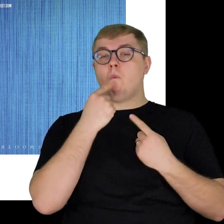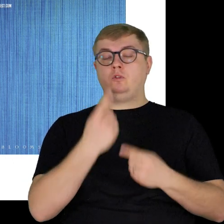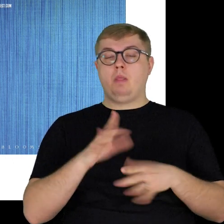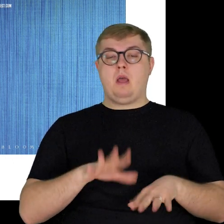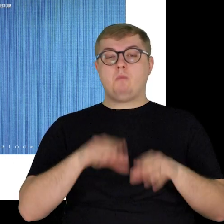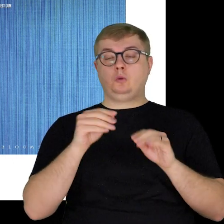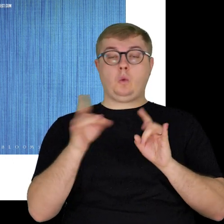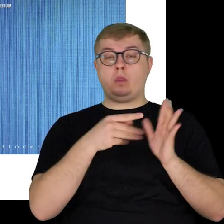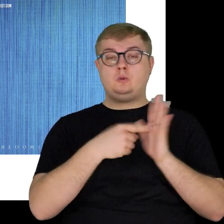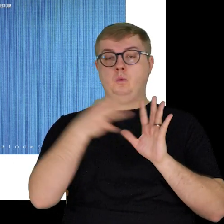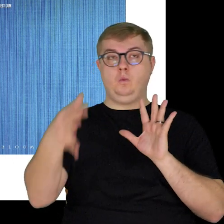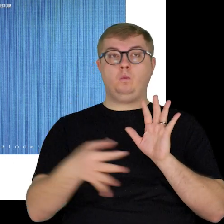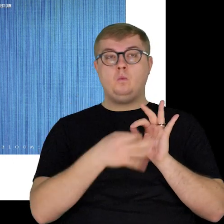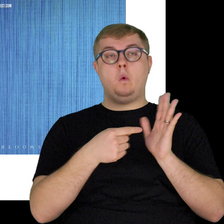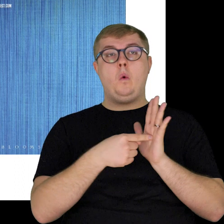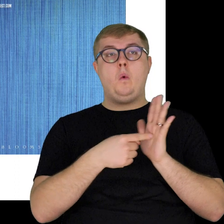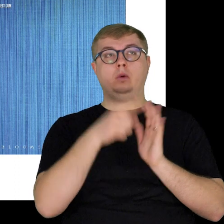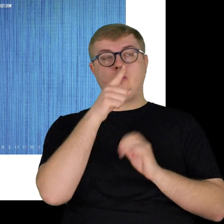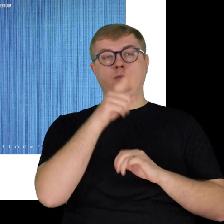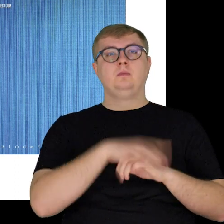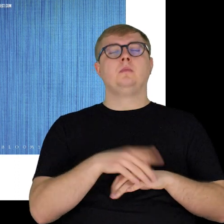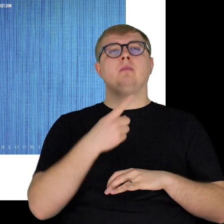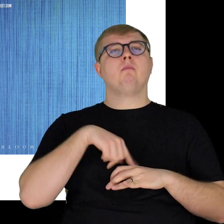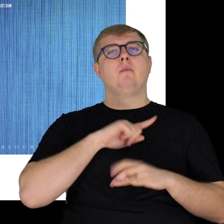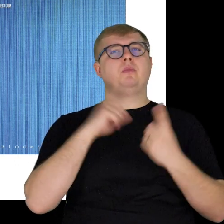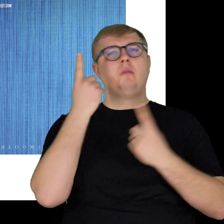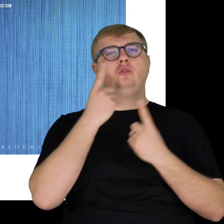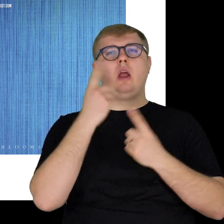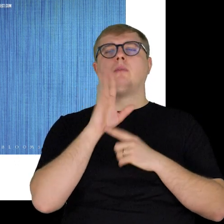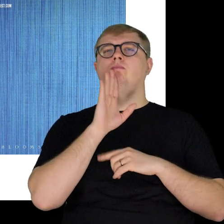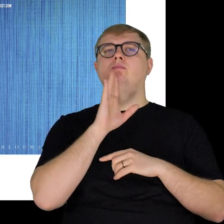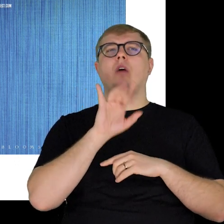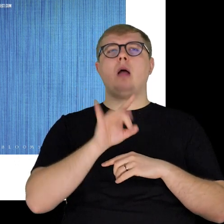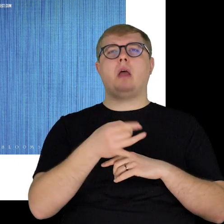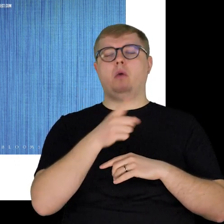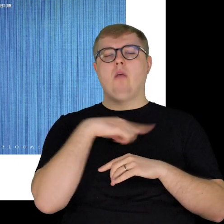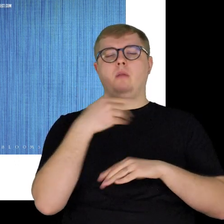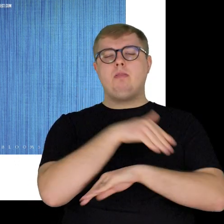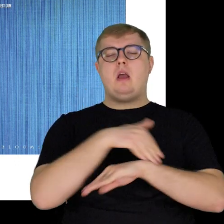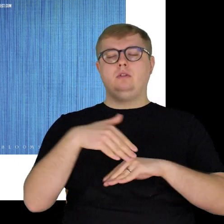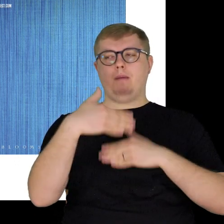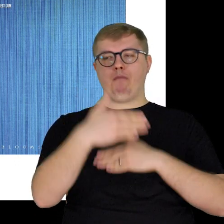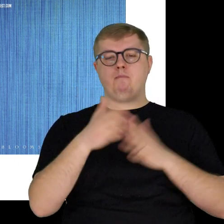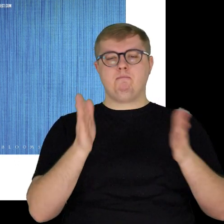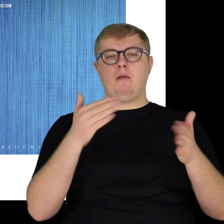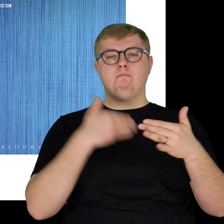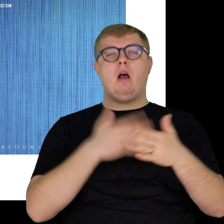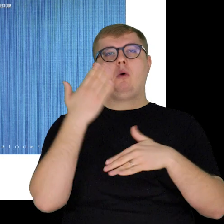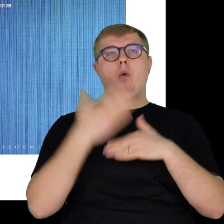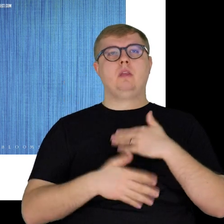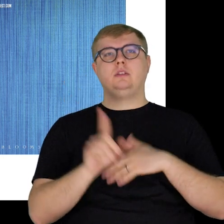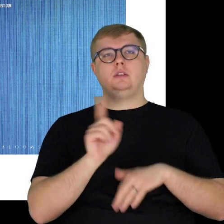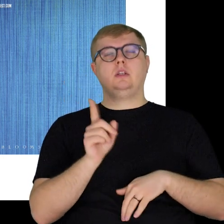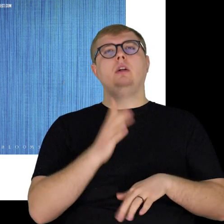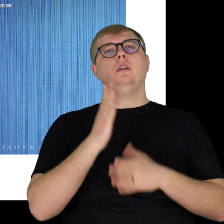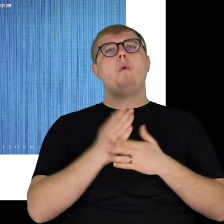we don't think only in terms of container or territory, but really trying to think the different, somehow